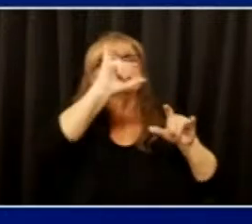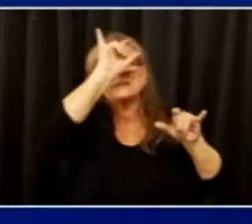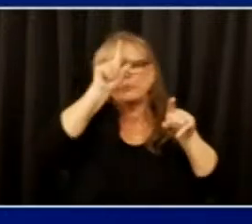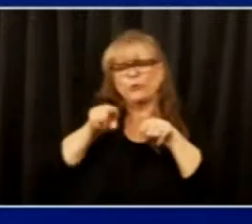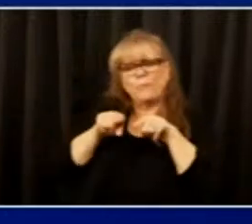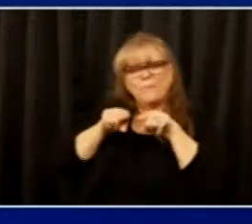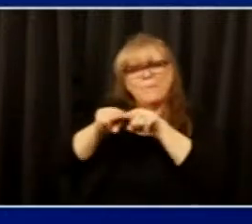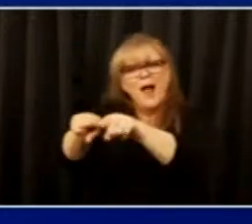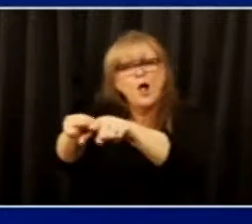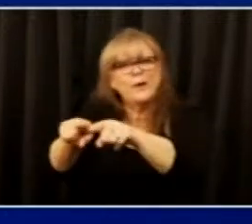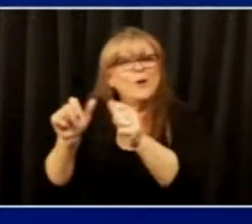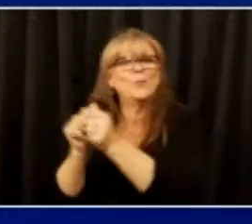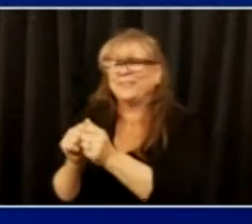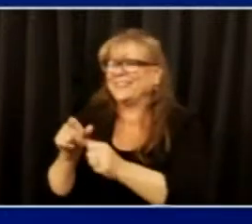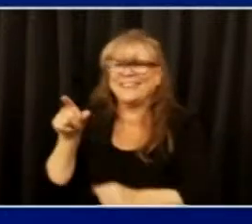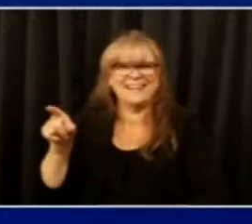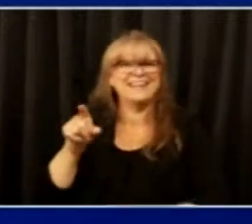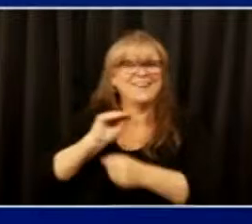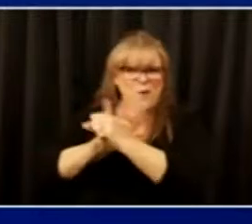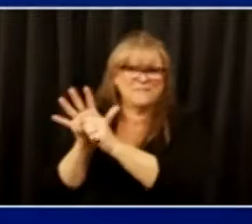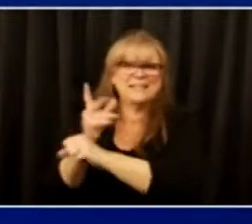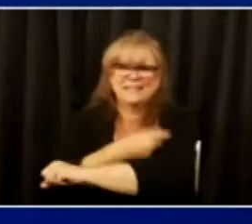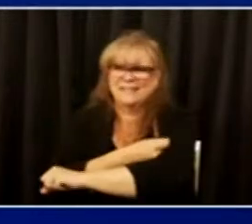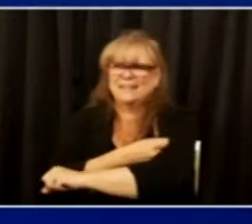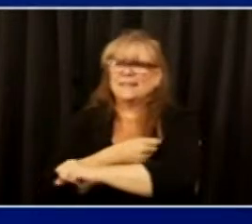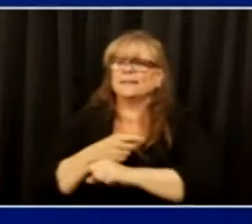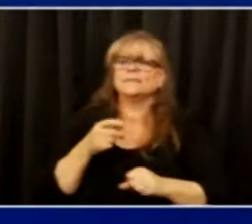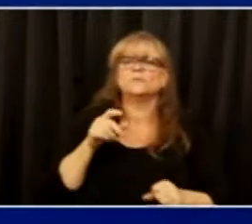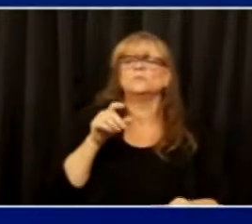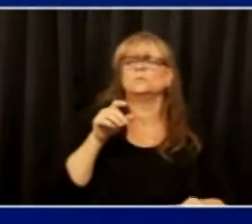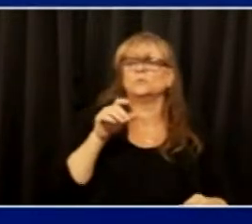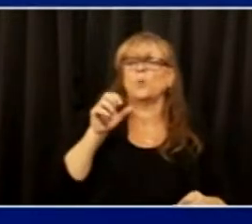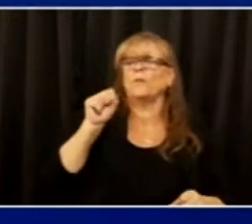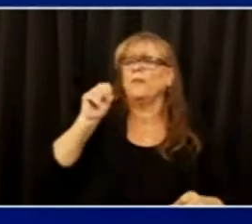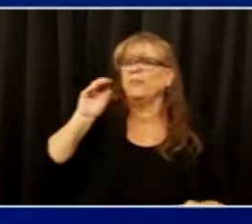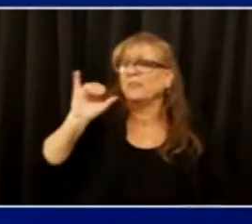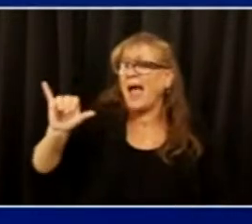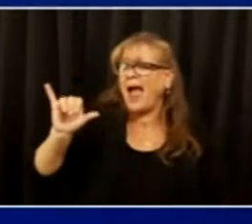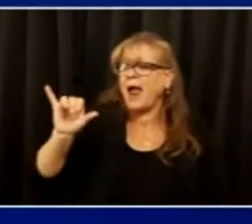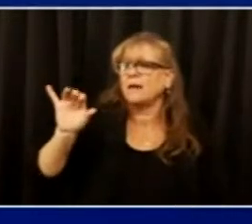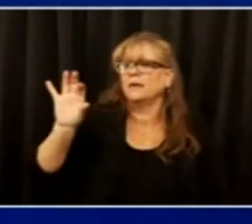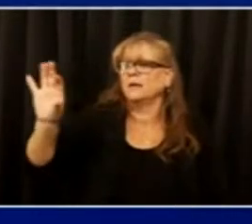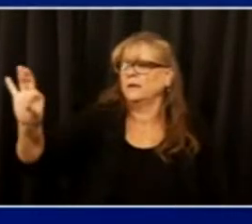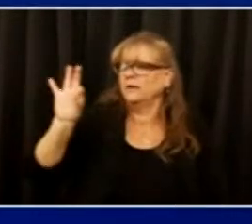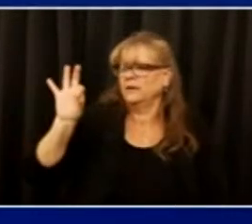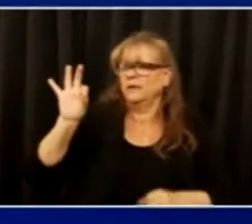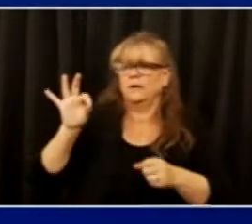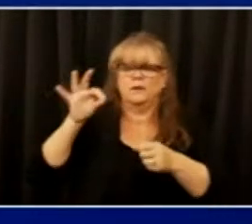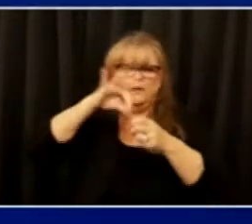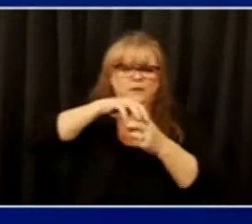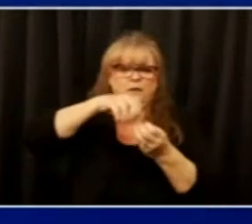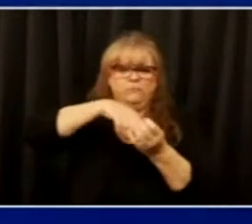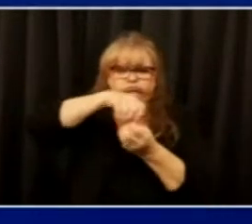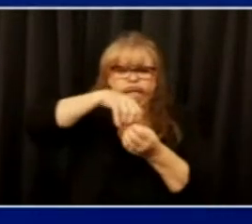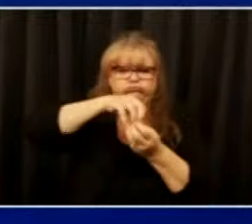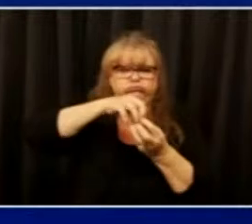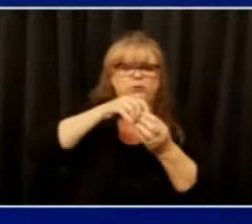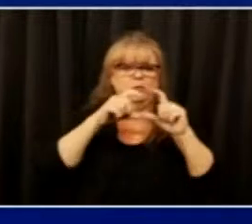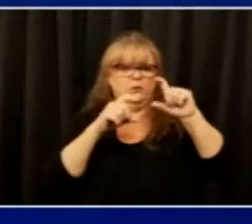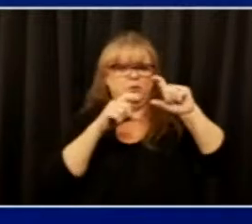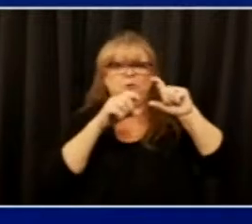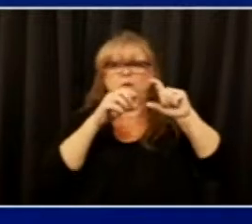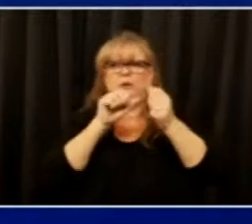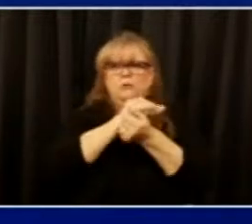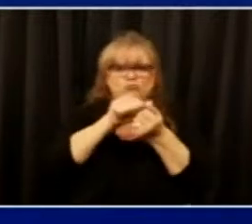bacteria and only a small piece of it, a piece that actually can't cause you to get sick, and introduce it to your immune